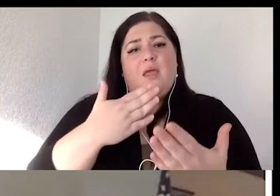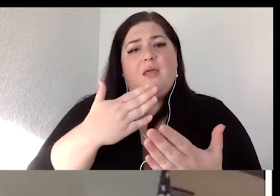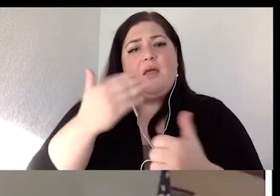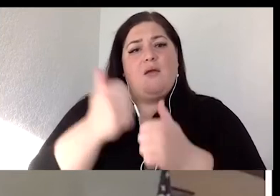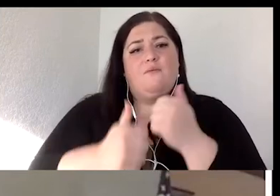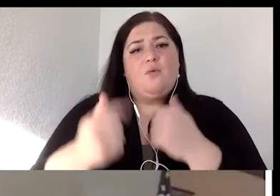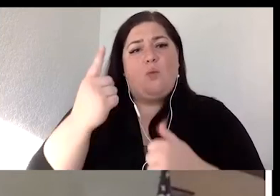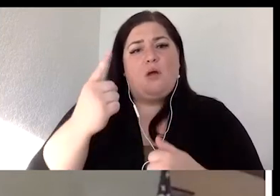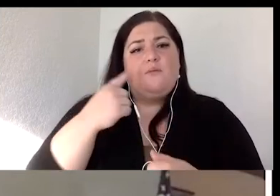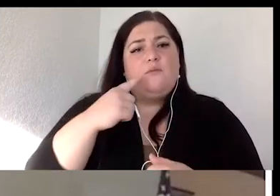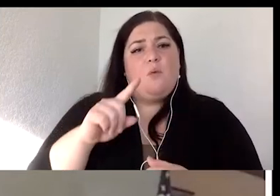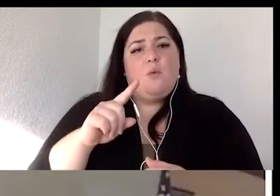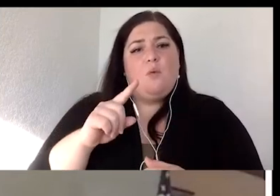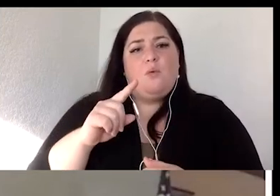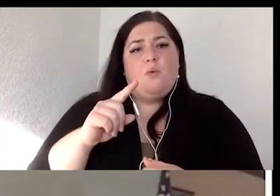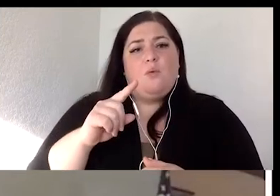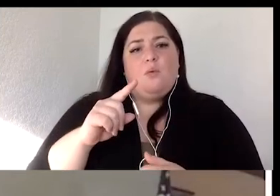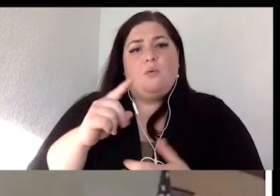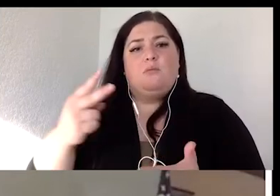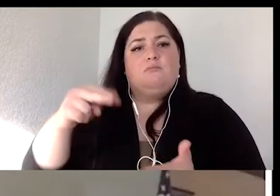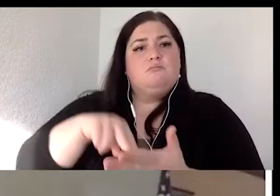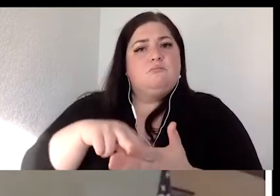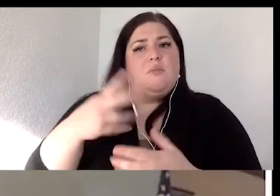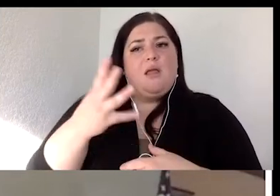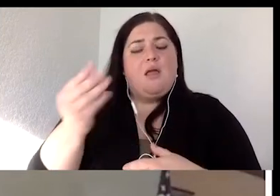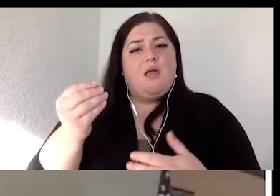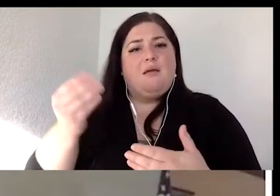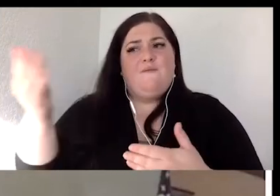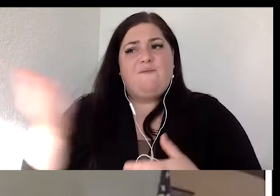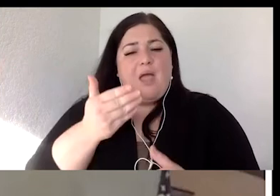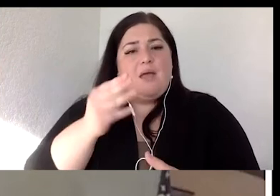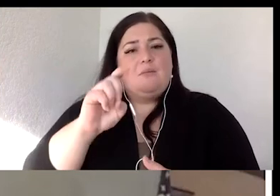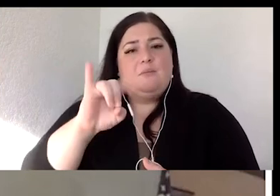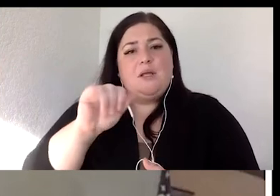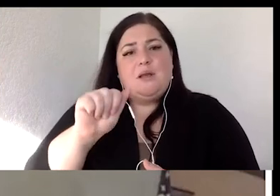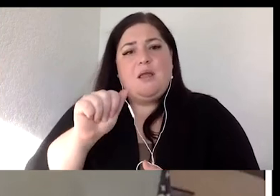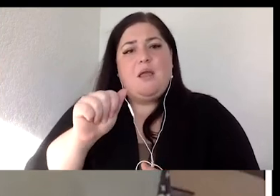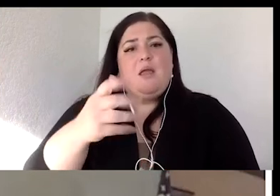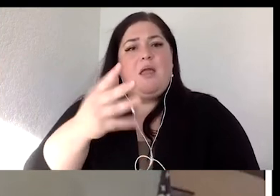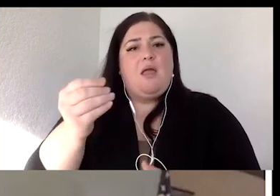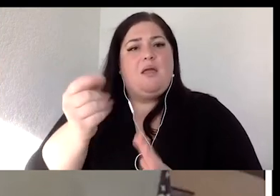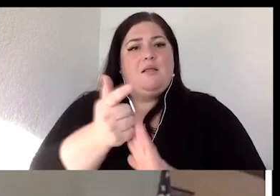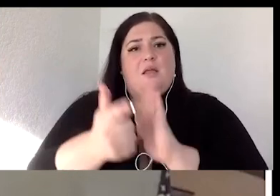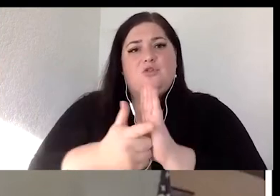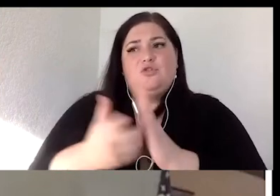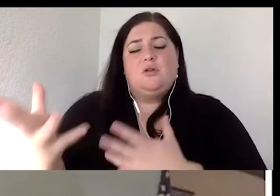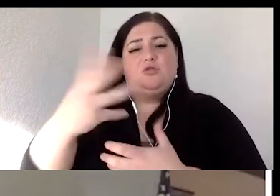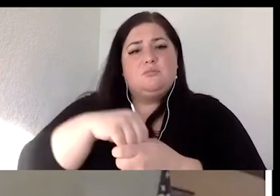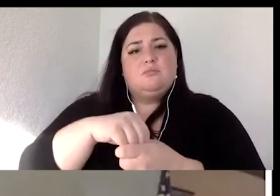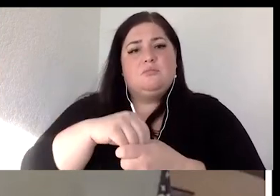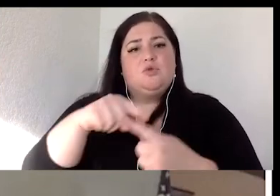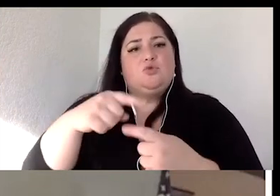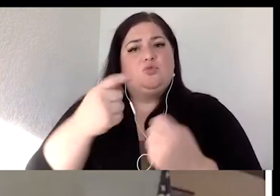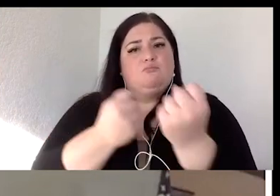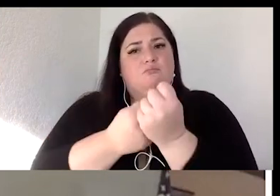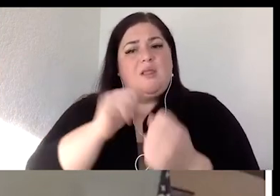for standing and making the case, inviting the media and legislators into your operation to make the case.